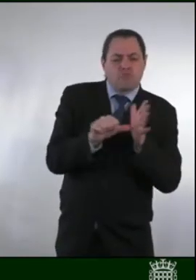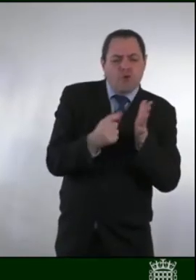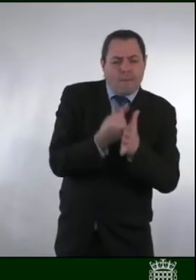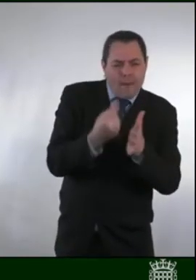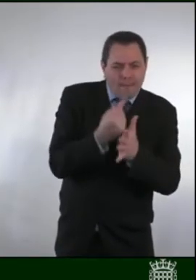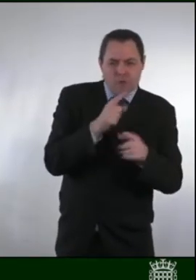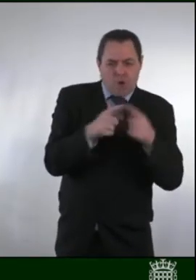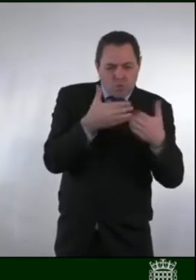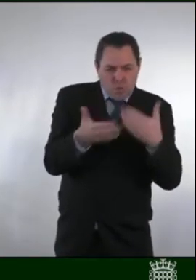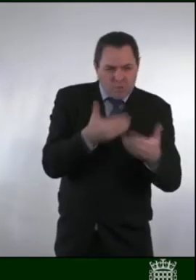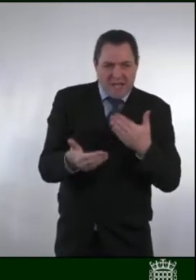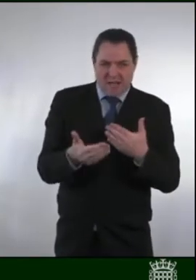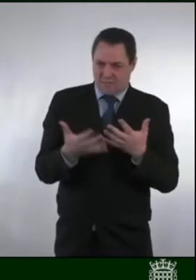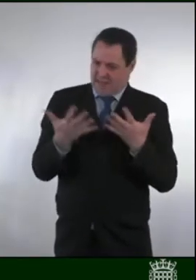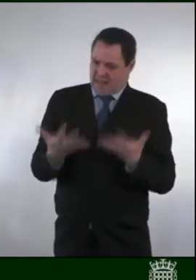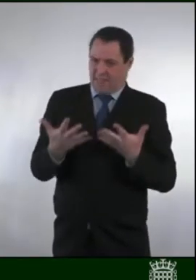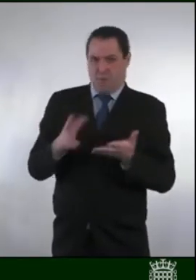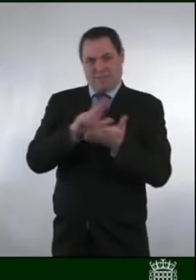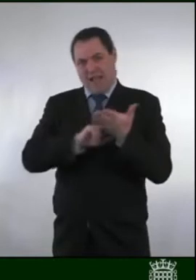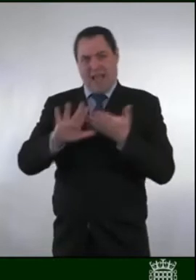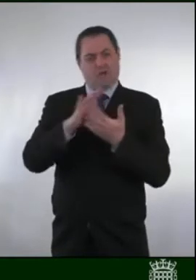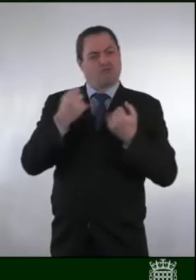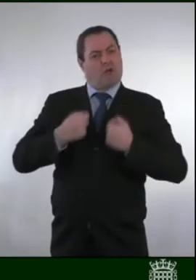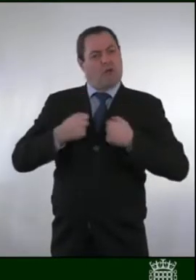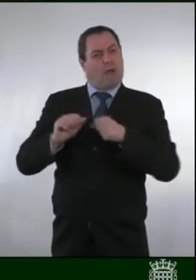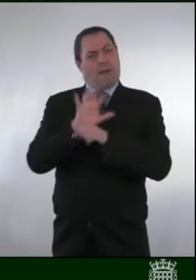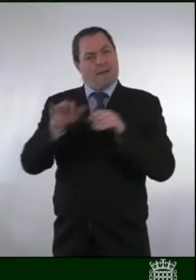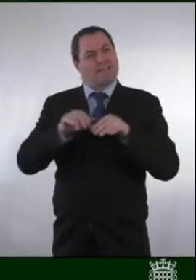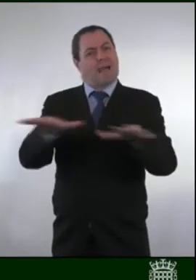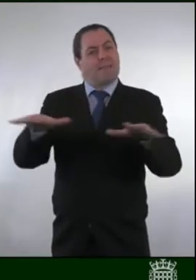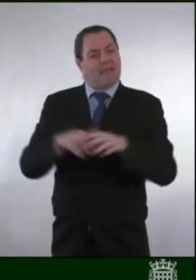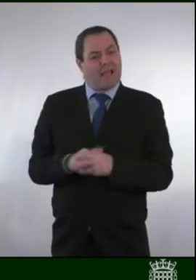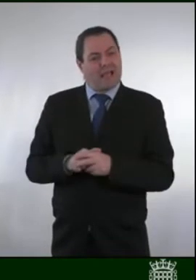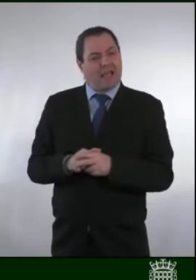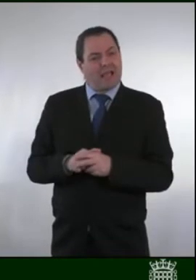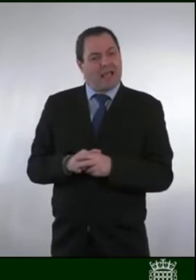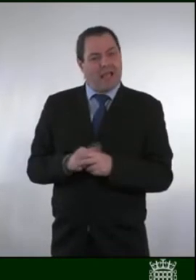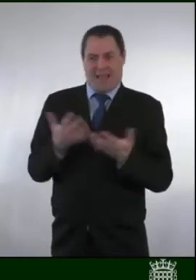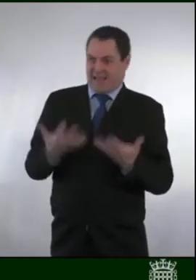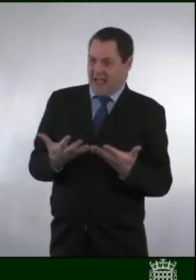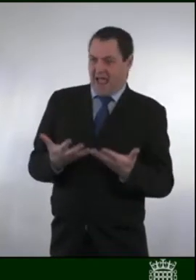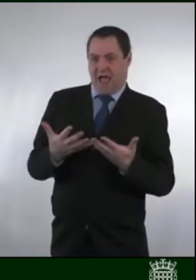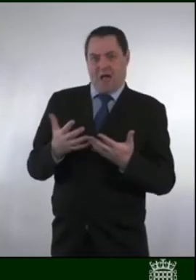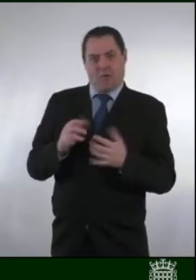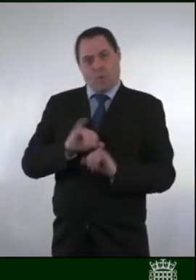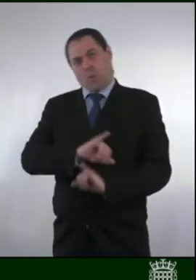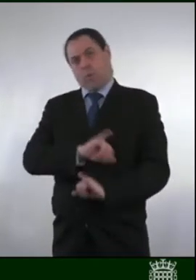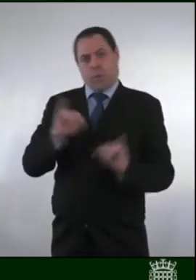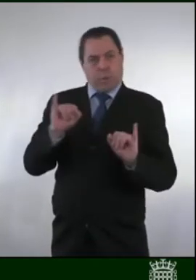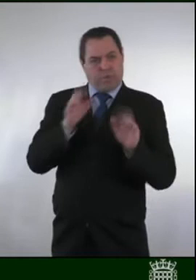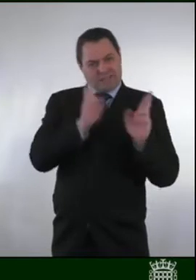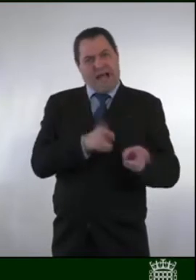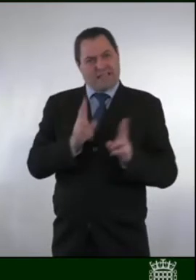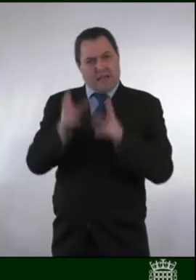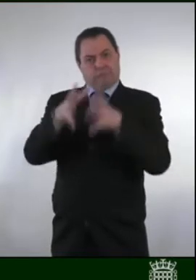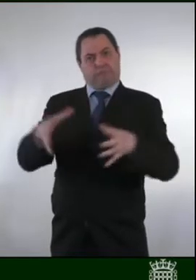trying to rectify. We're in the middle of a national pandemic, and this country is facing a very, very grave death toll.